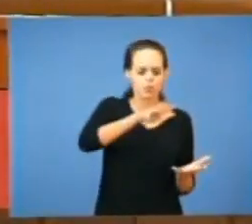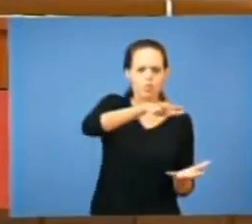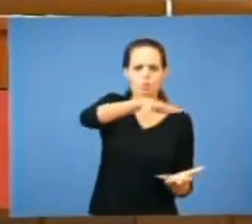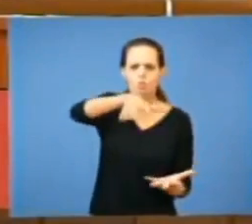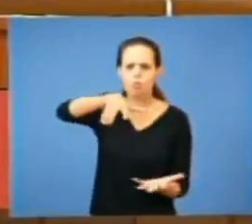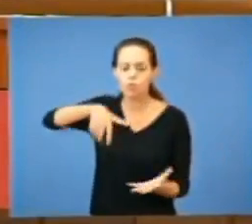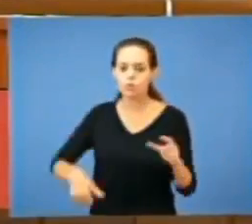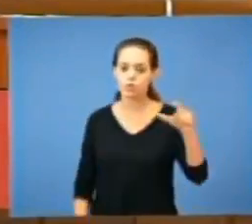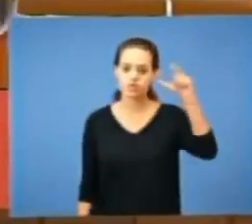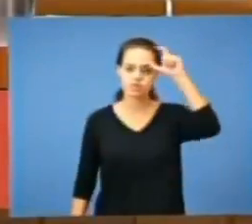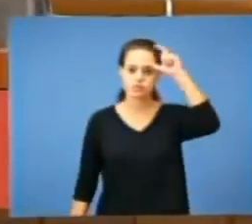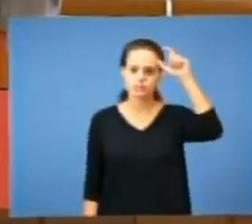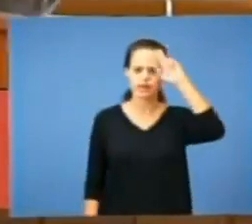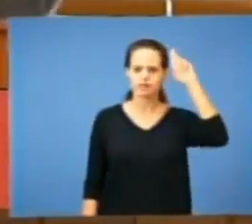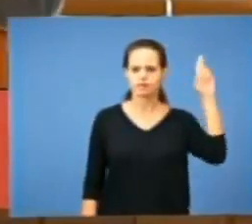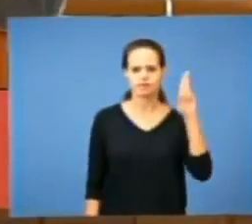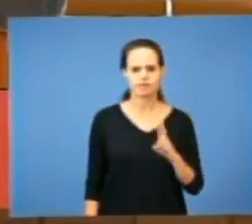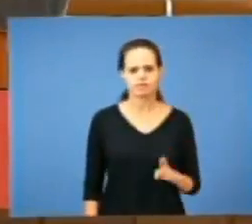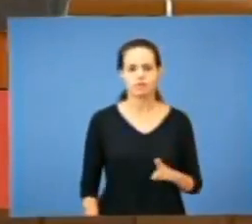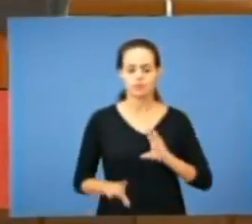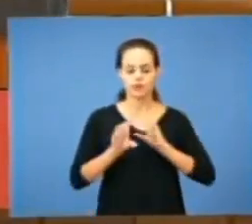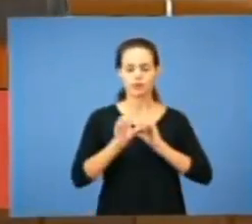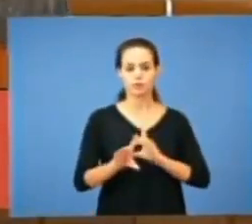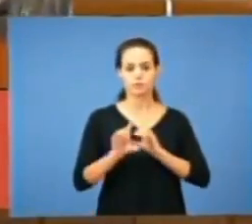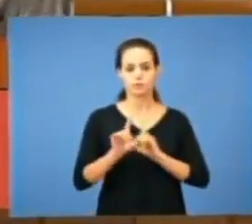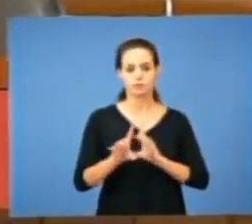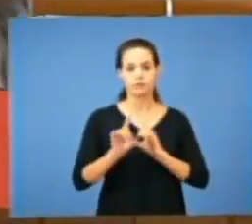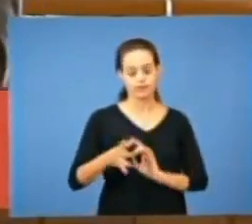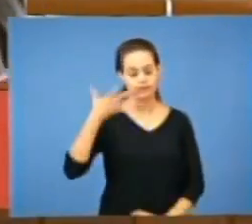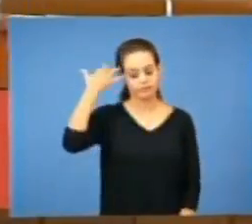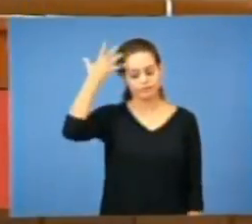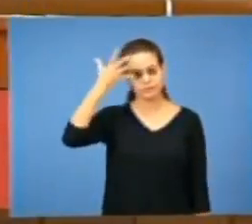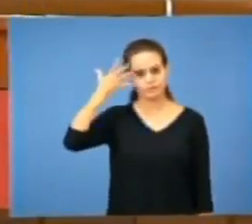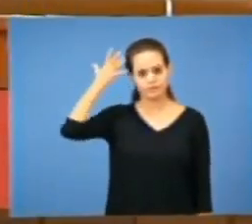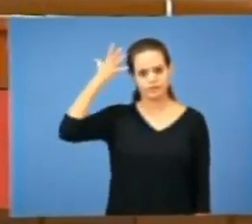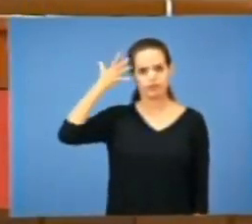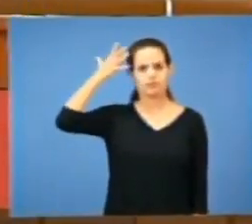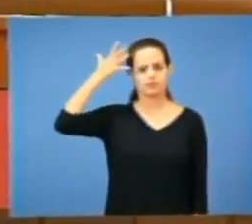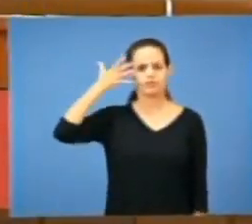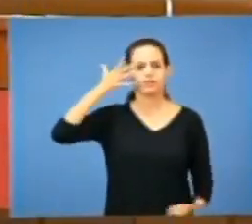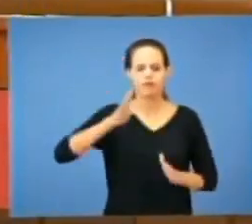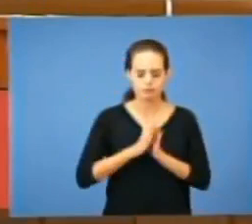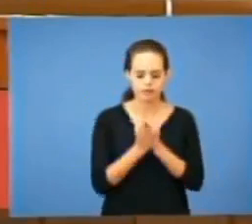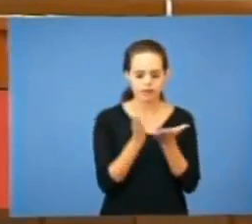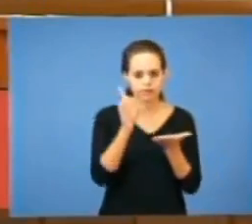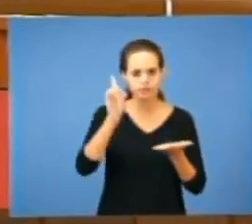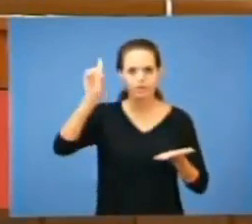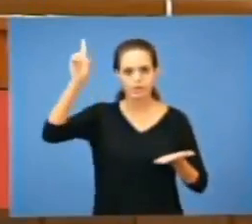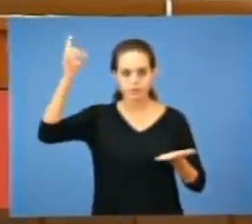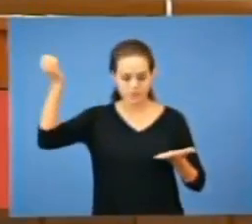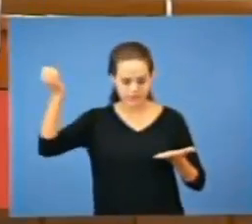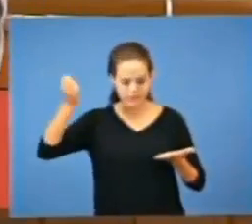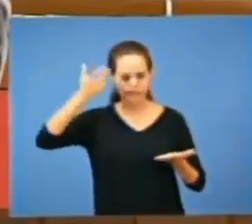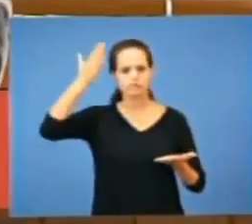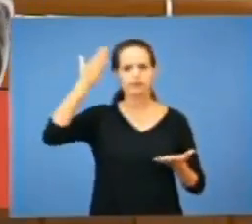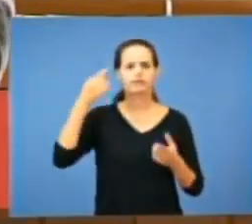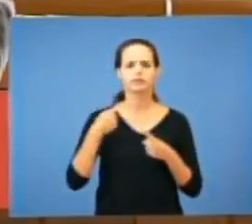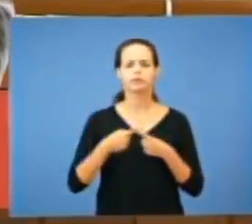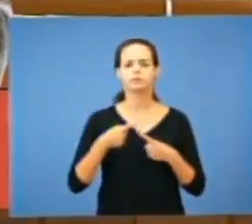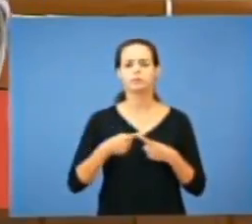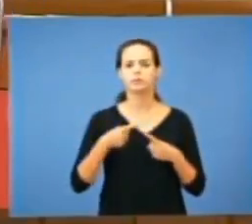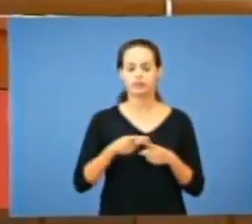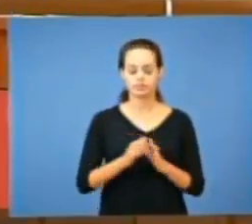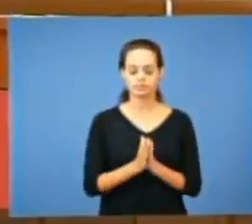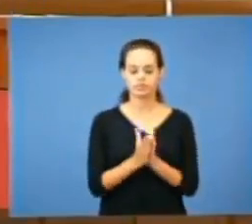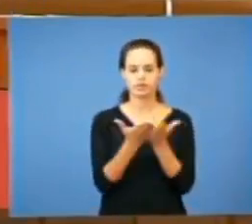enemy, of the flesh, is against the revealed doctrine. The word, revealed word,